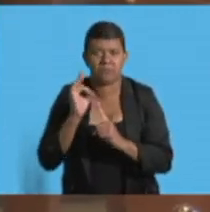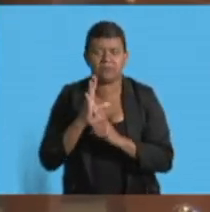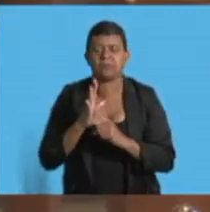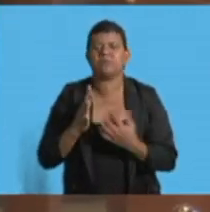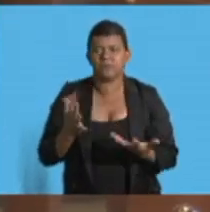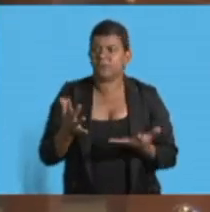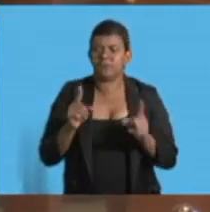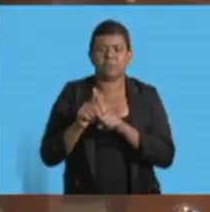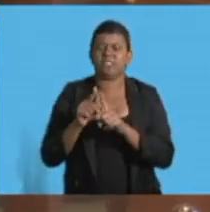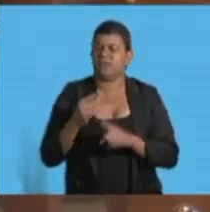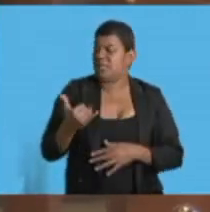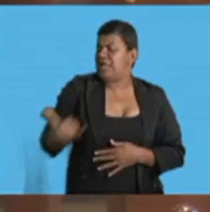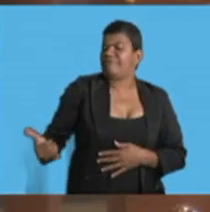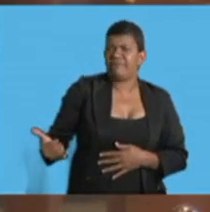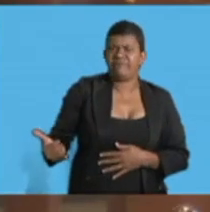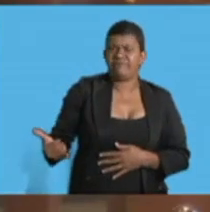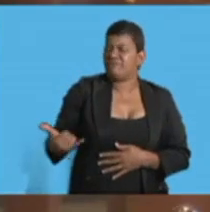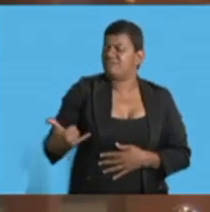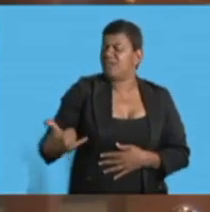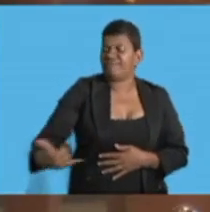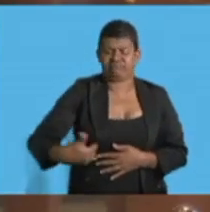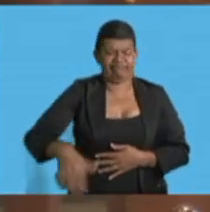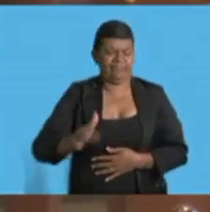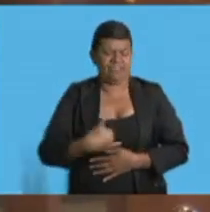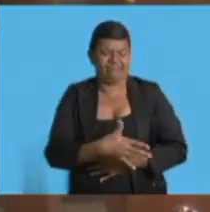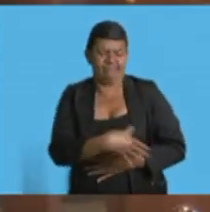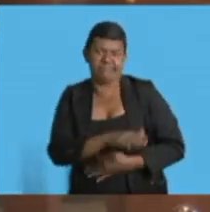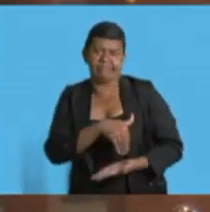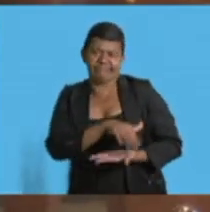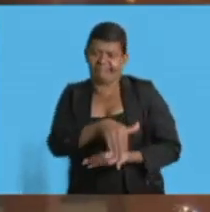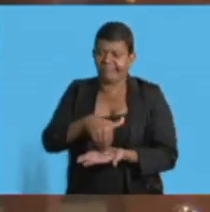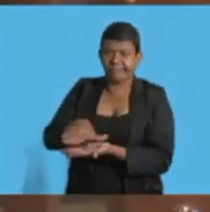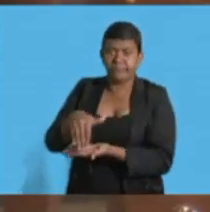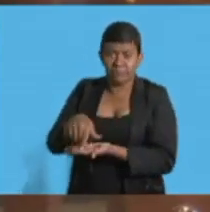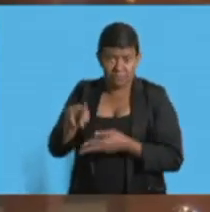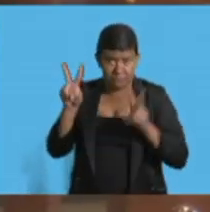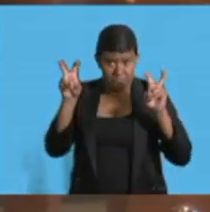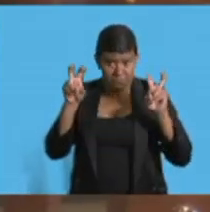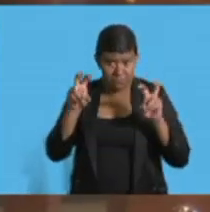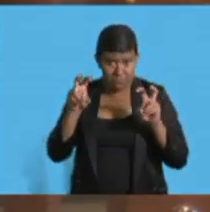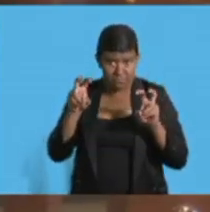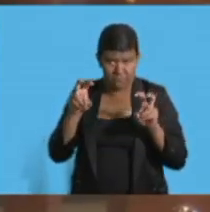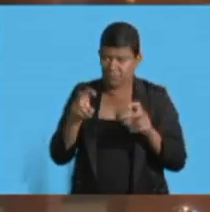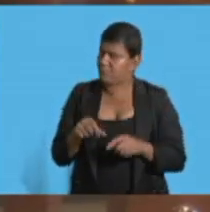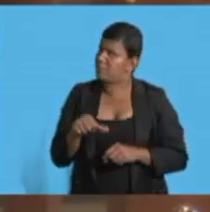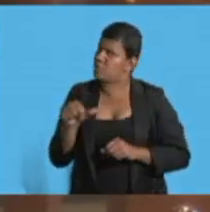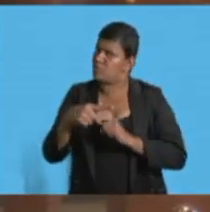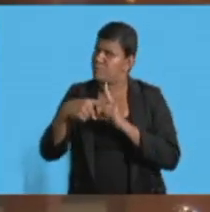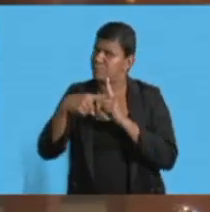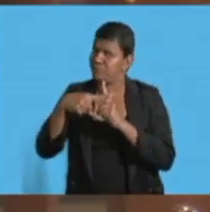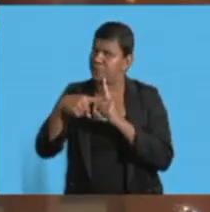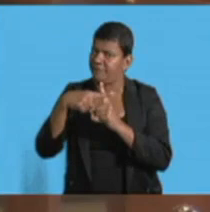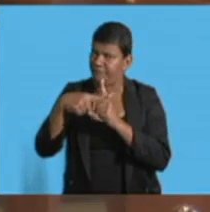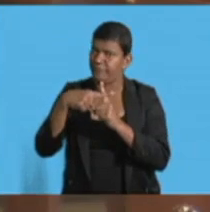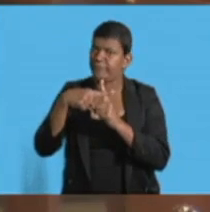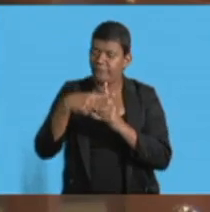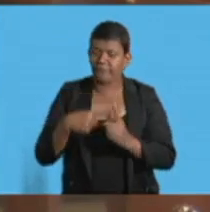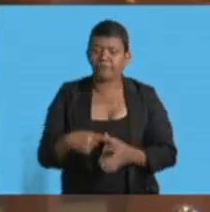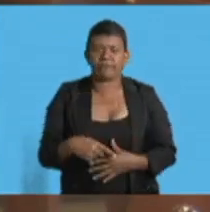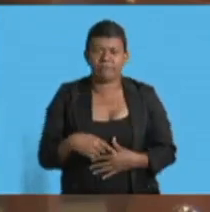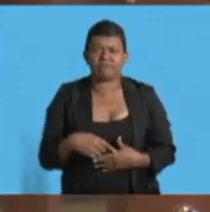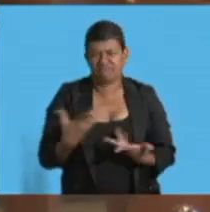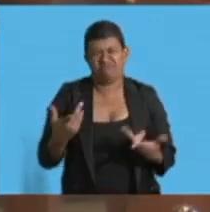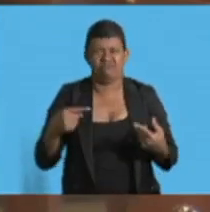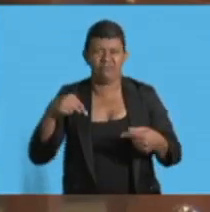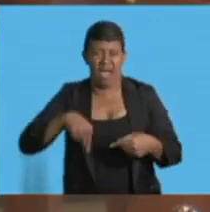aside. The theme is loaded with positivities despite the odds. The